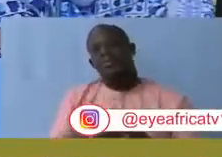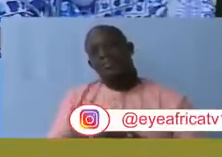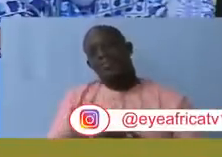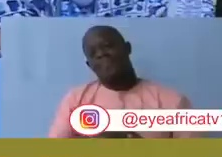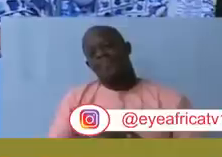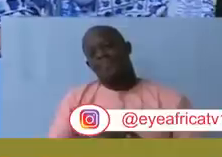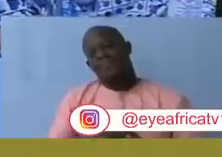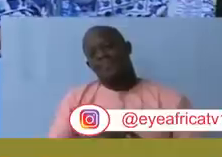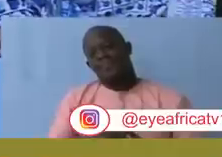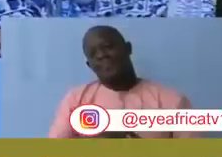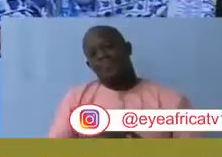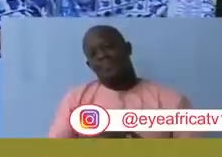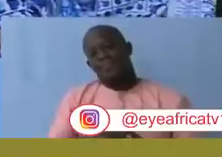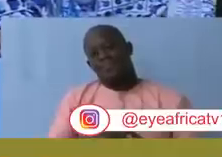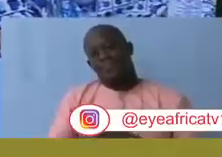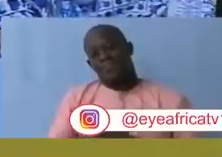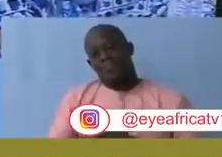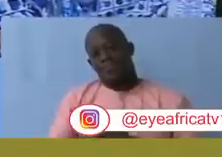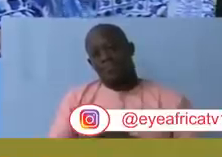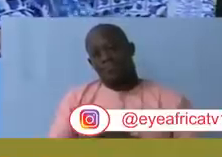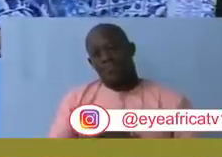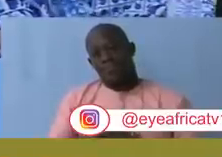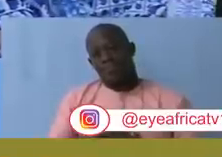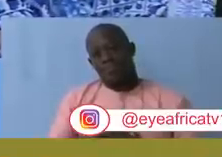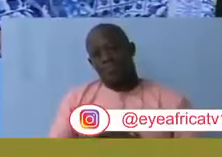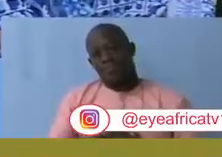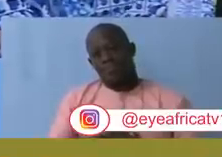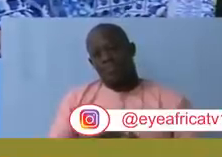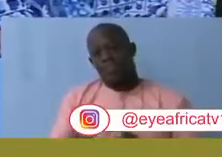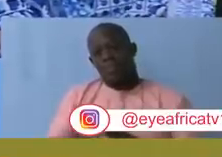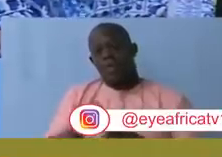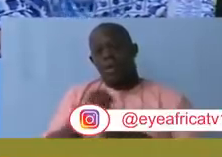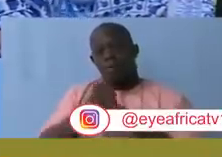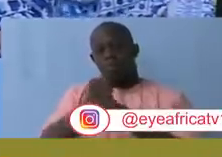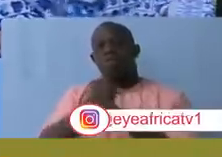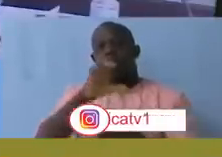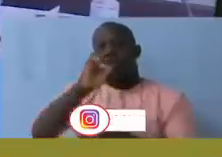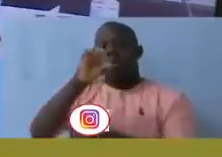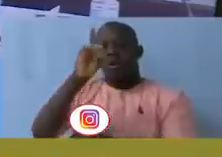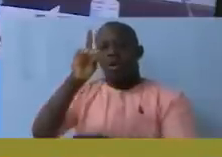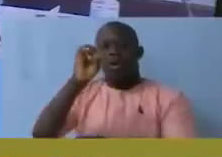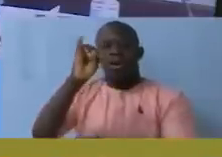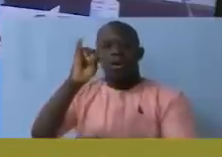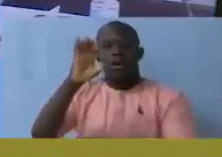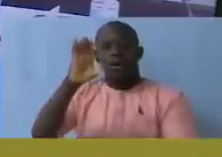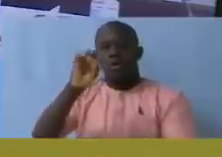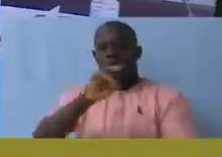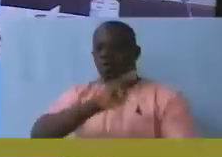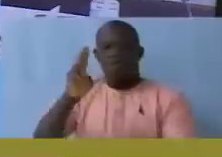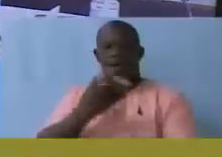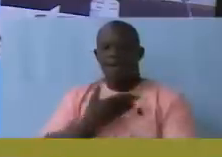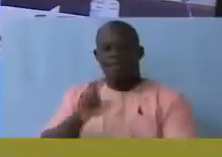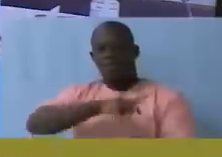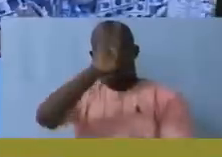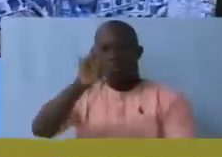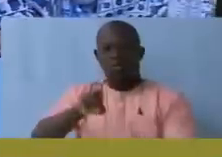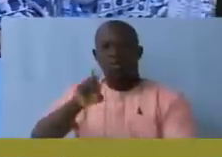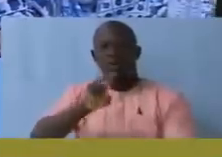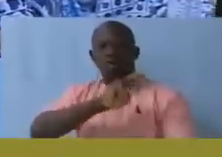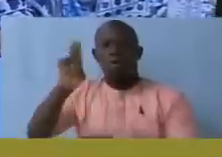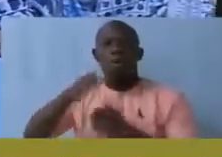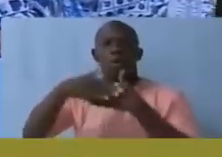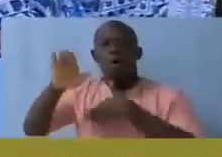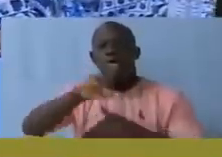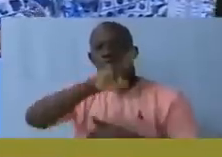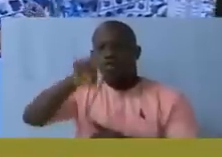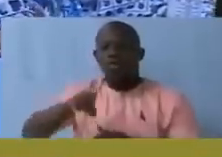Bishop, do you have anything? No, you're fine. No more questions. Thank you, Mr. Batchilly. Do you